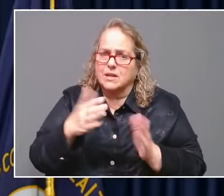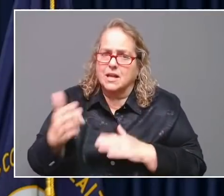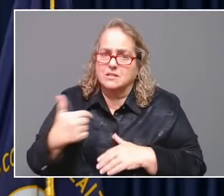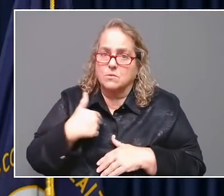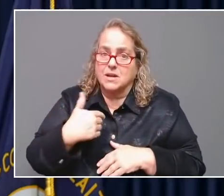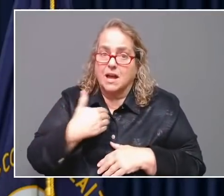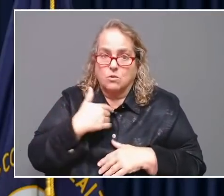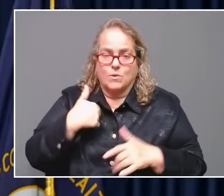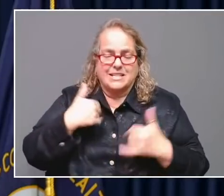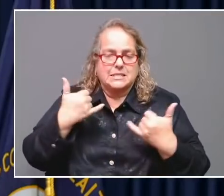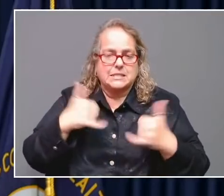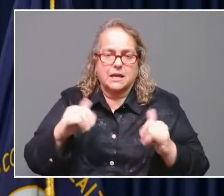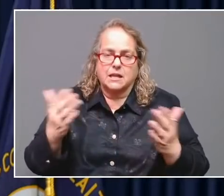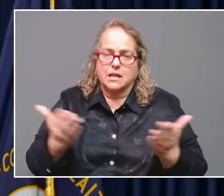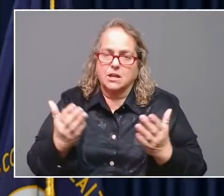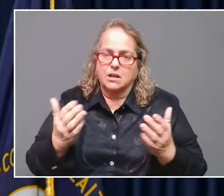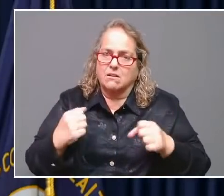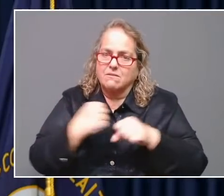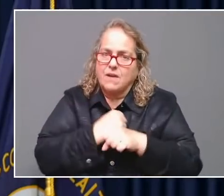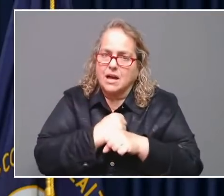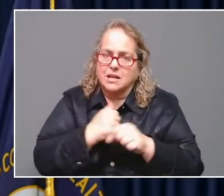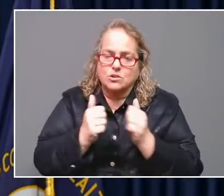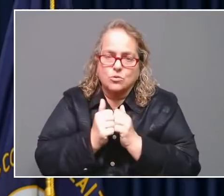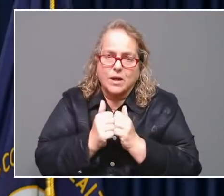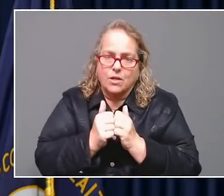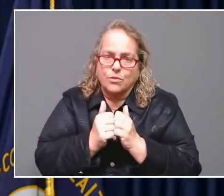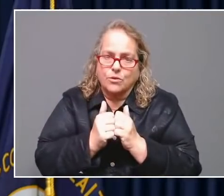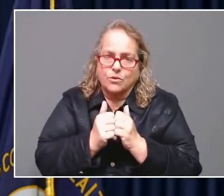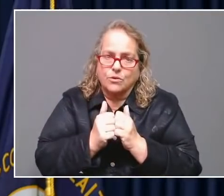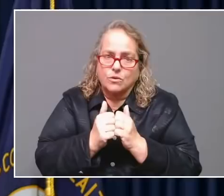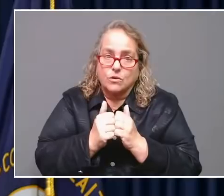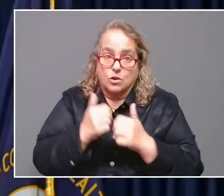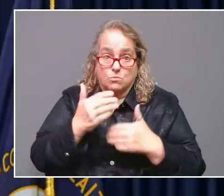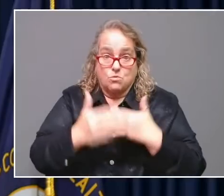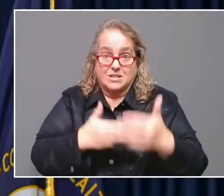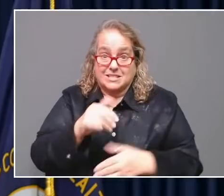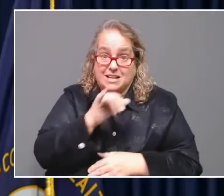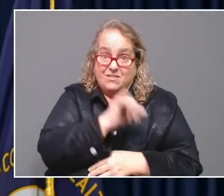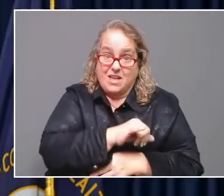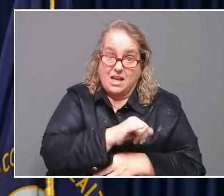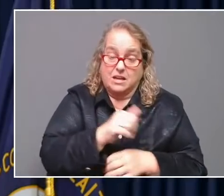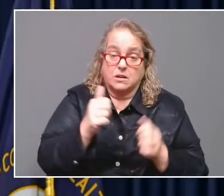fighting together. Processing